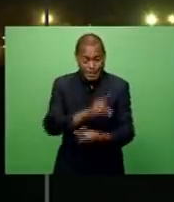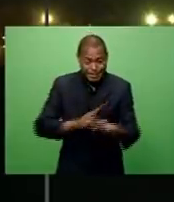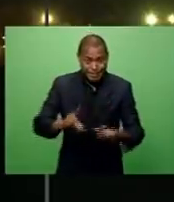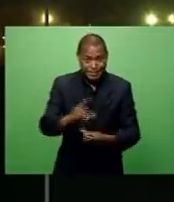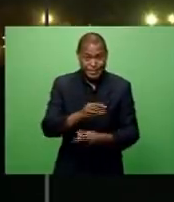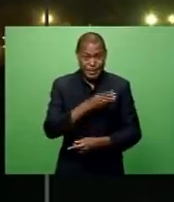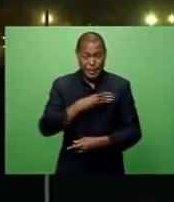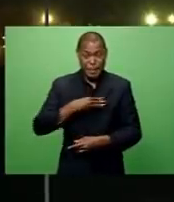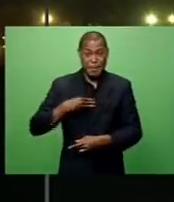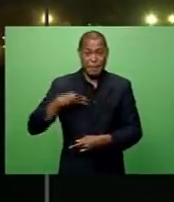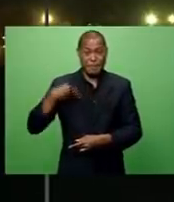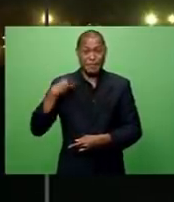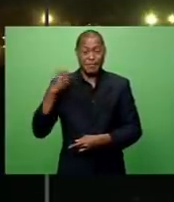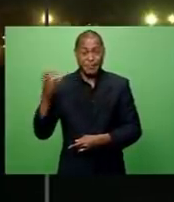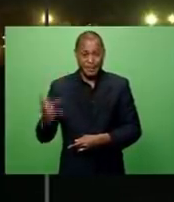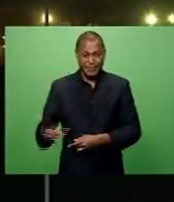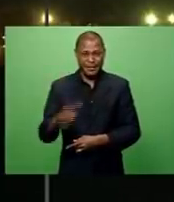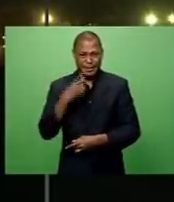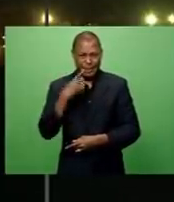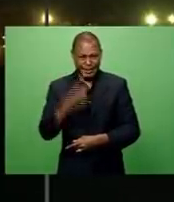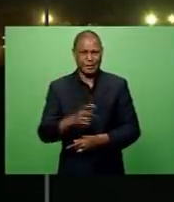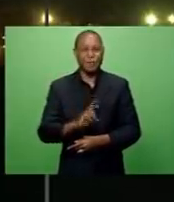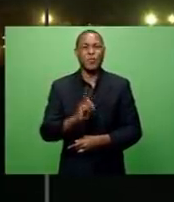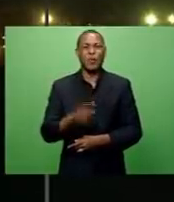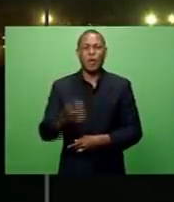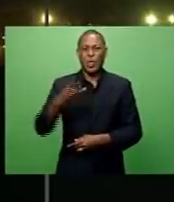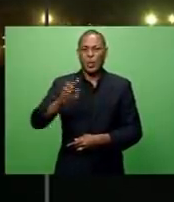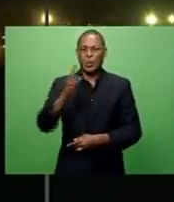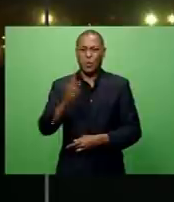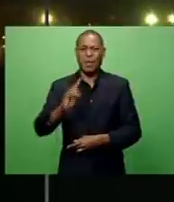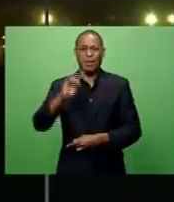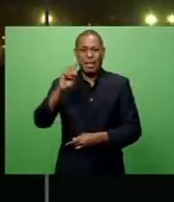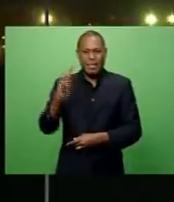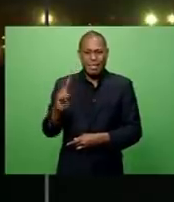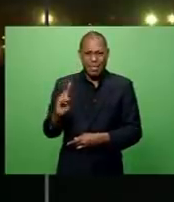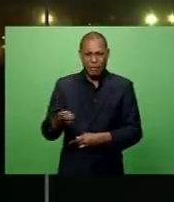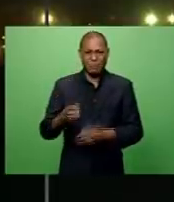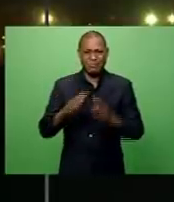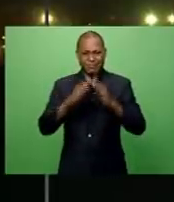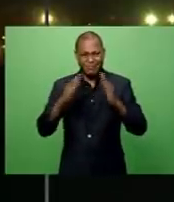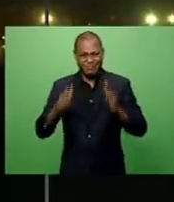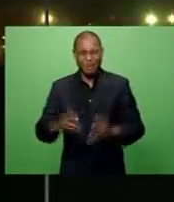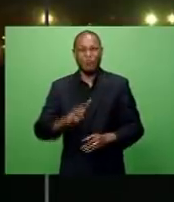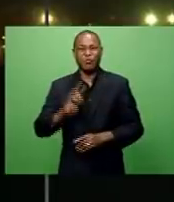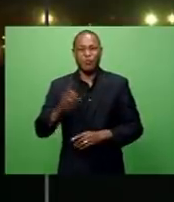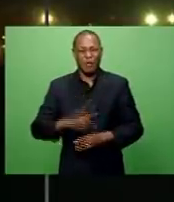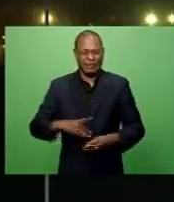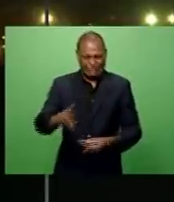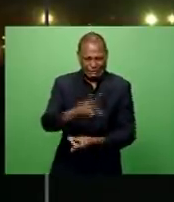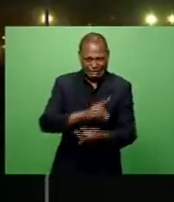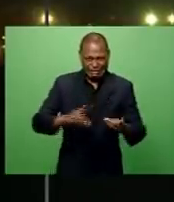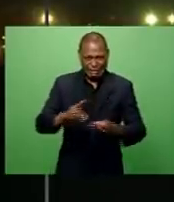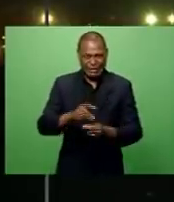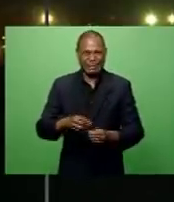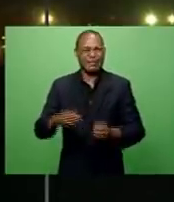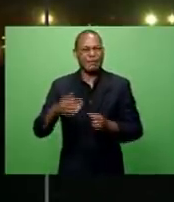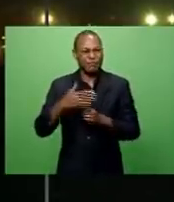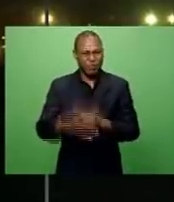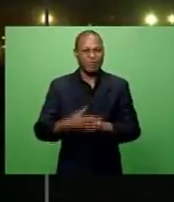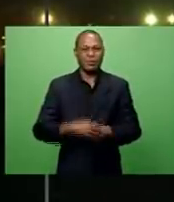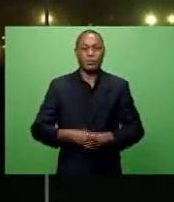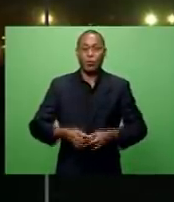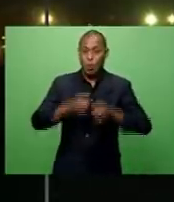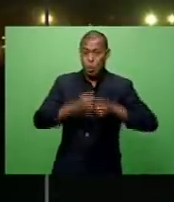Parliament the damage assessment confirms 31,000 households suffered the brunt of the natural disaster. Kritika Kumar reports losses